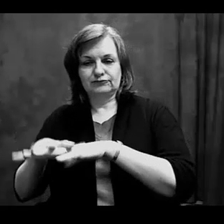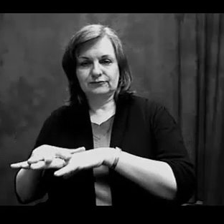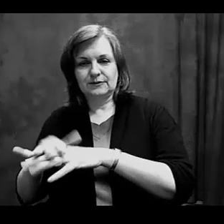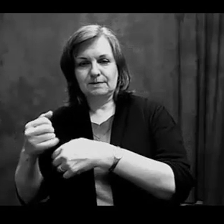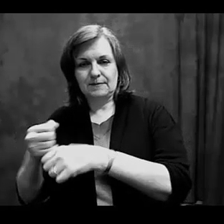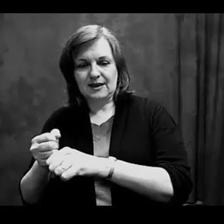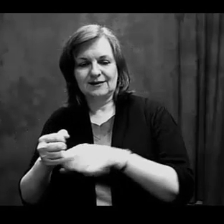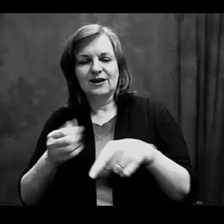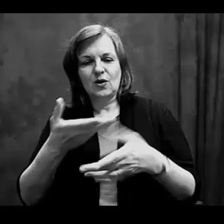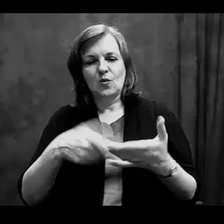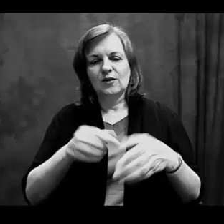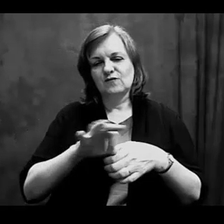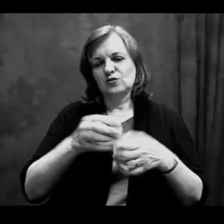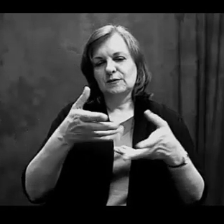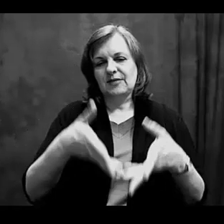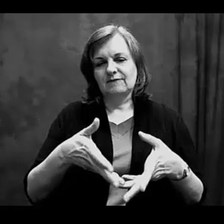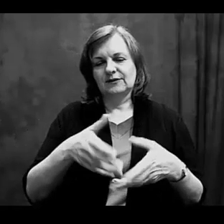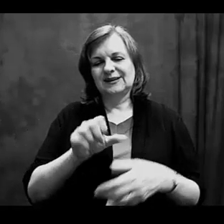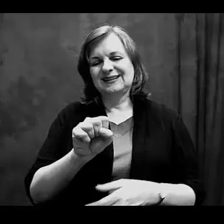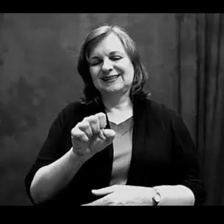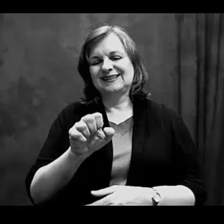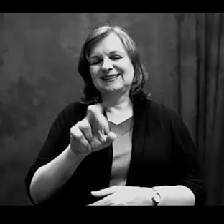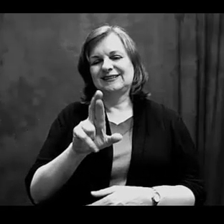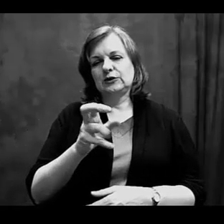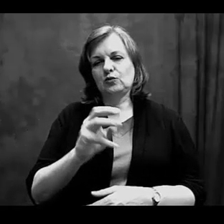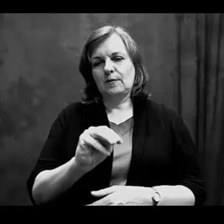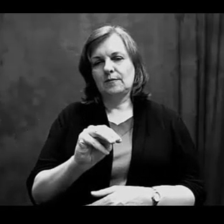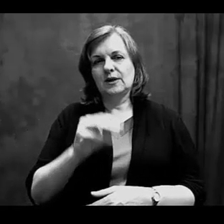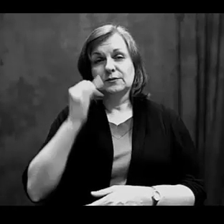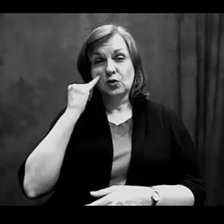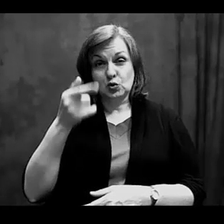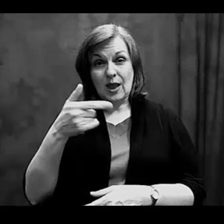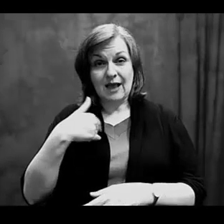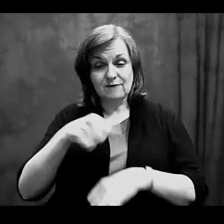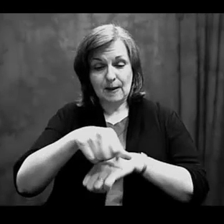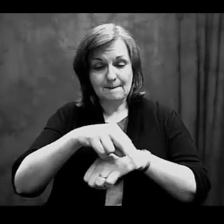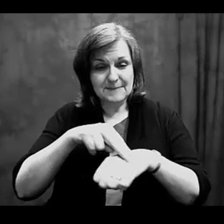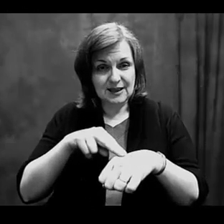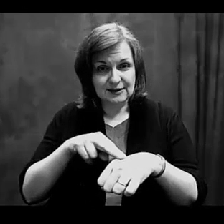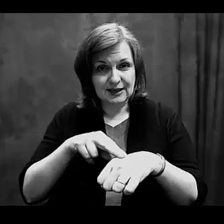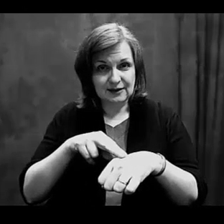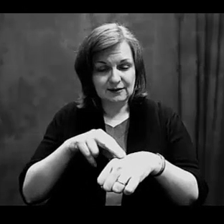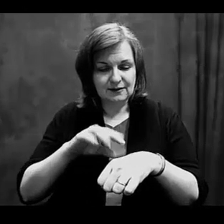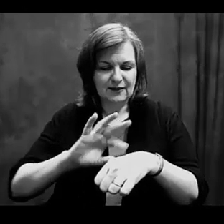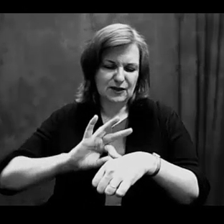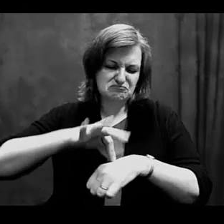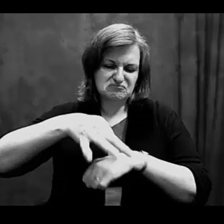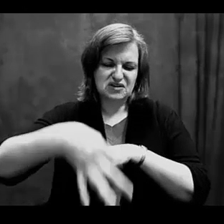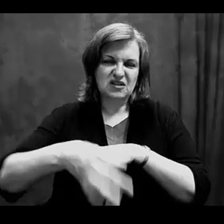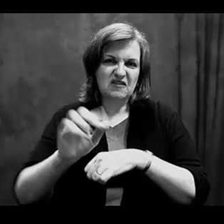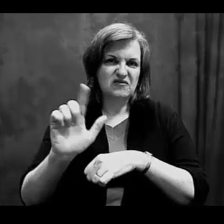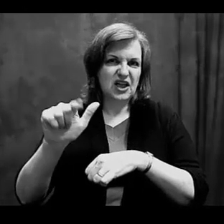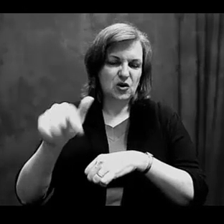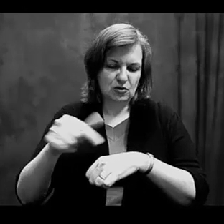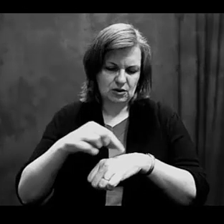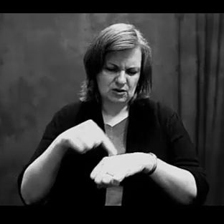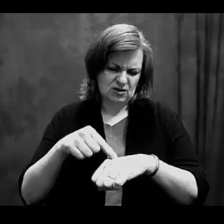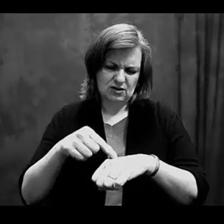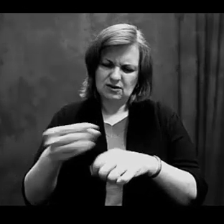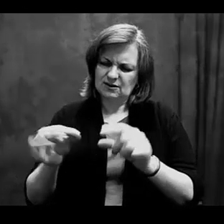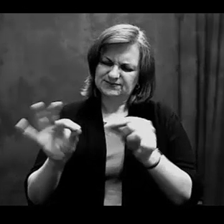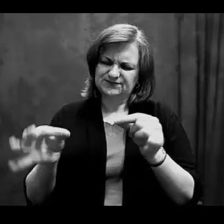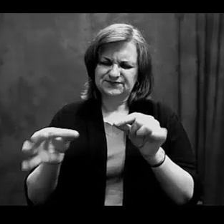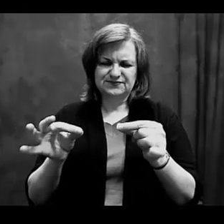this happens is called serum. So if you've ever put on a band-aid and you take it off after